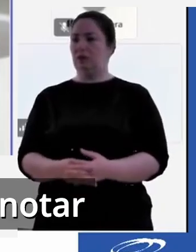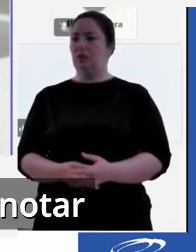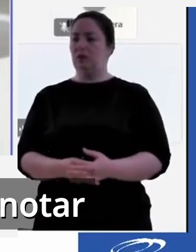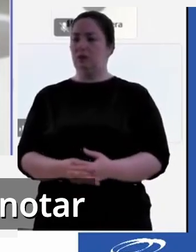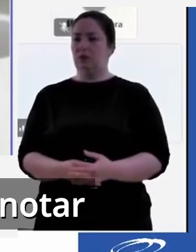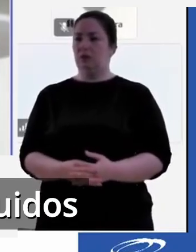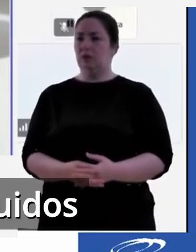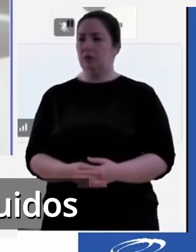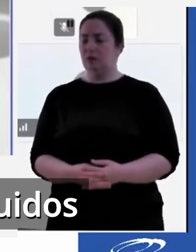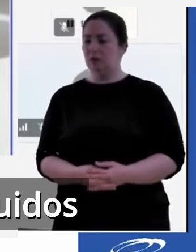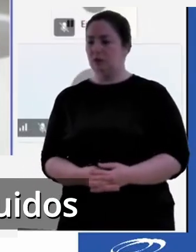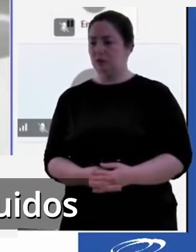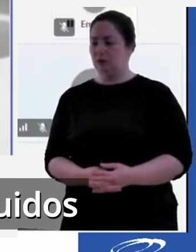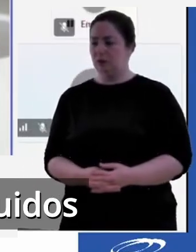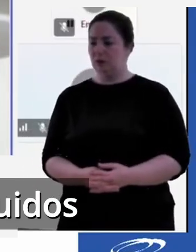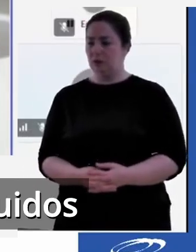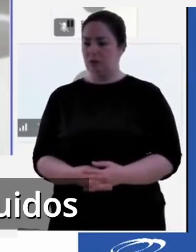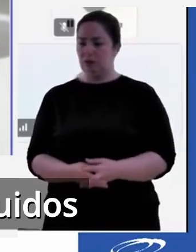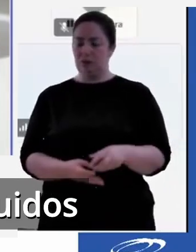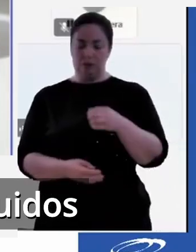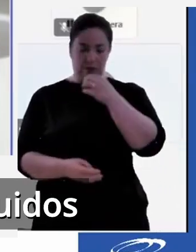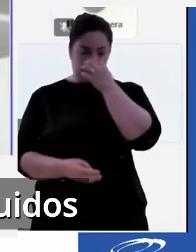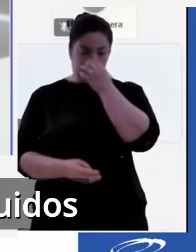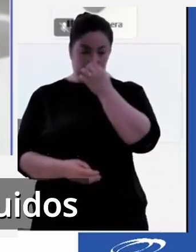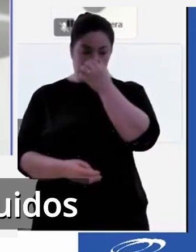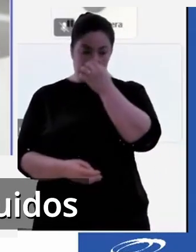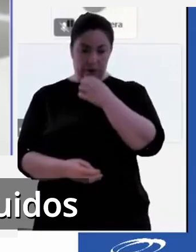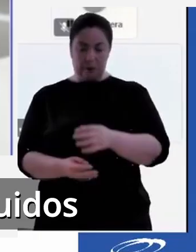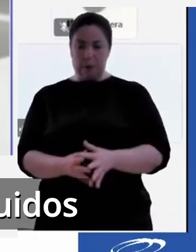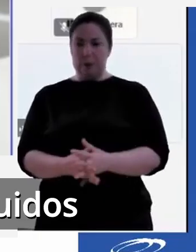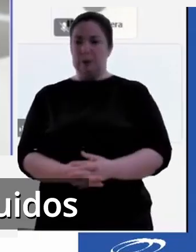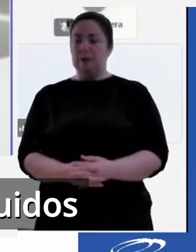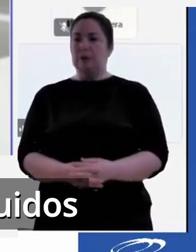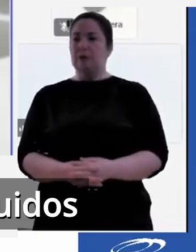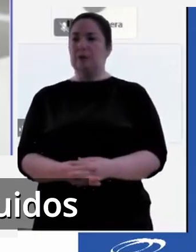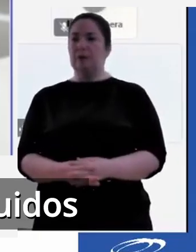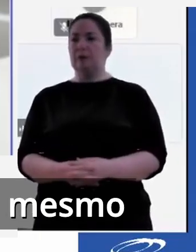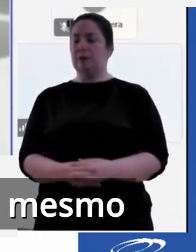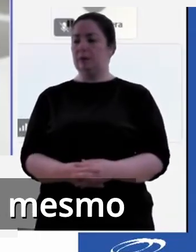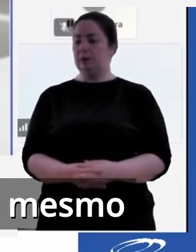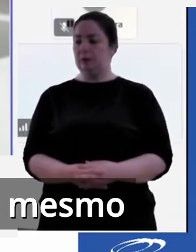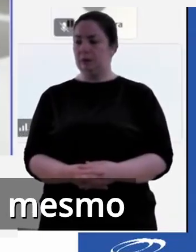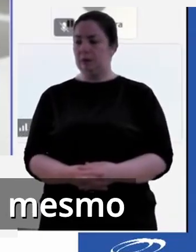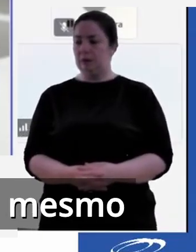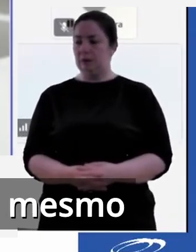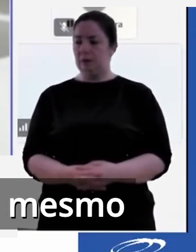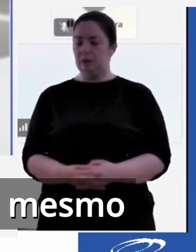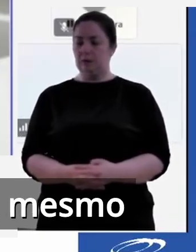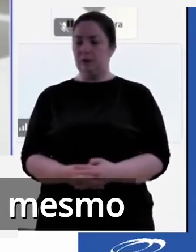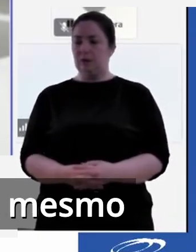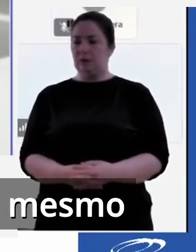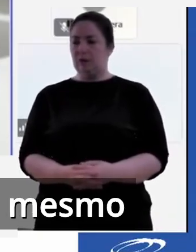also important to note that we would also advise synovial fluid cultures be done in every